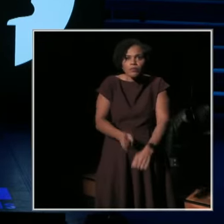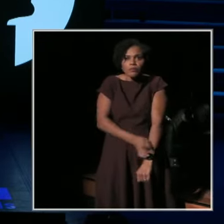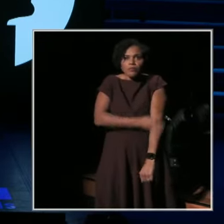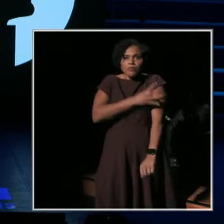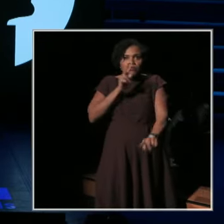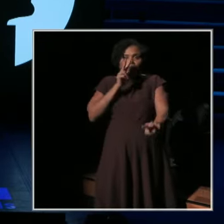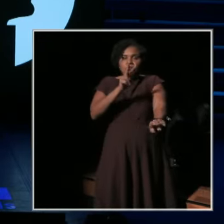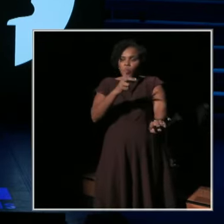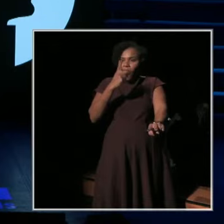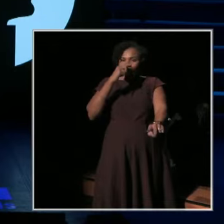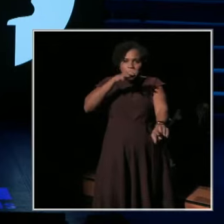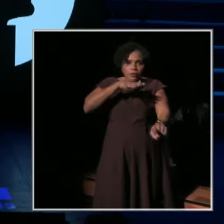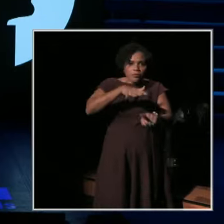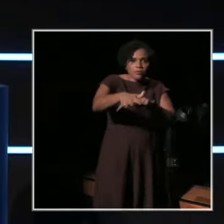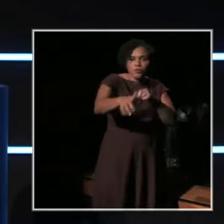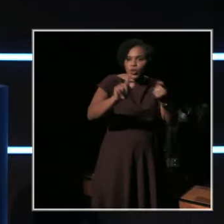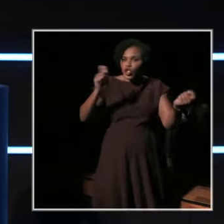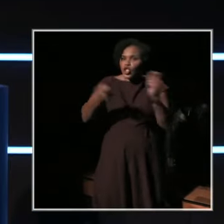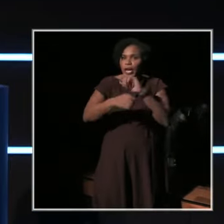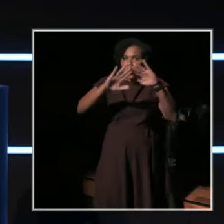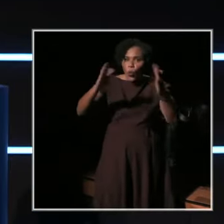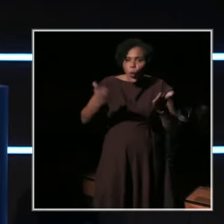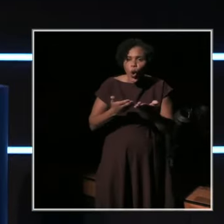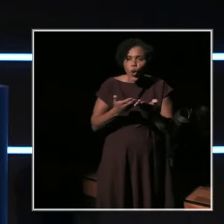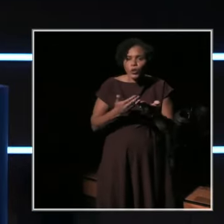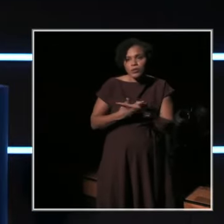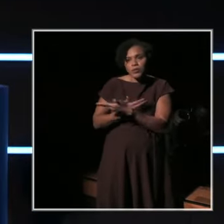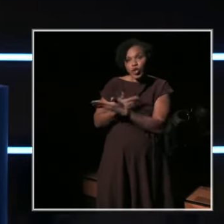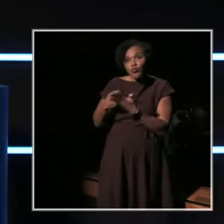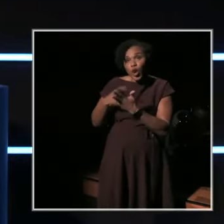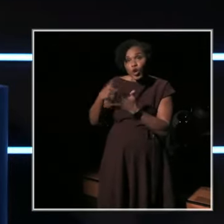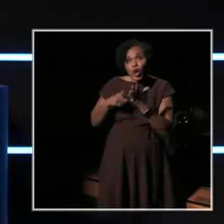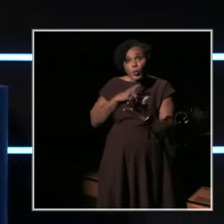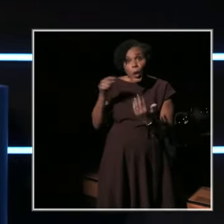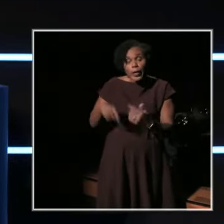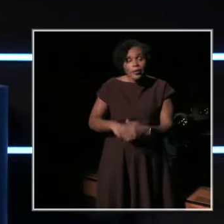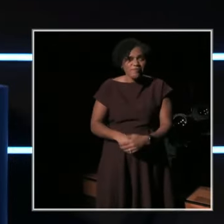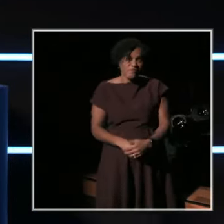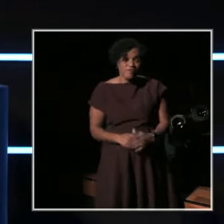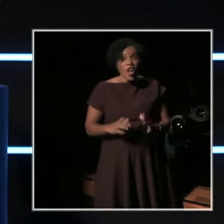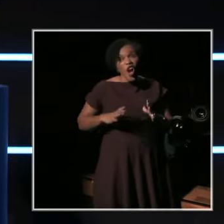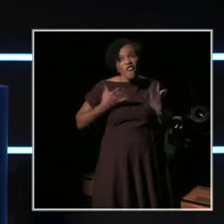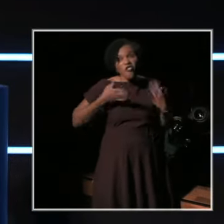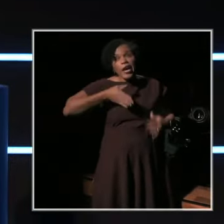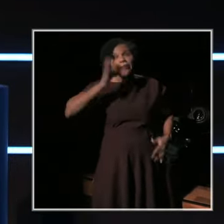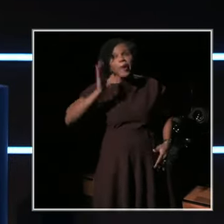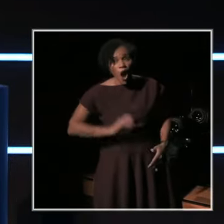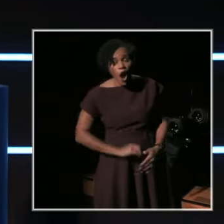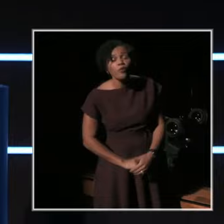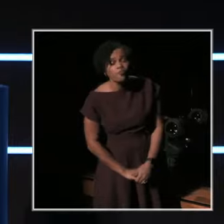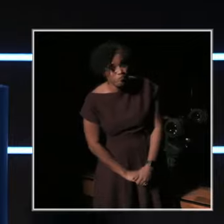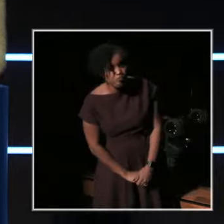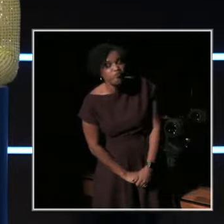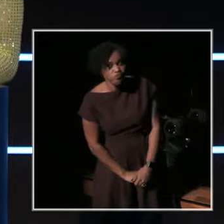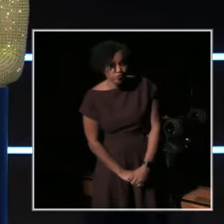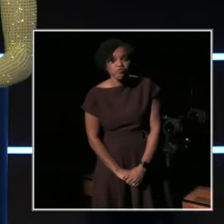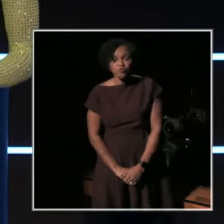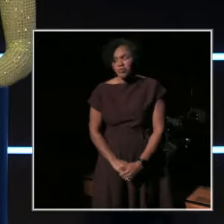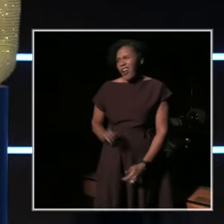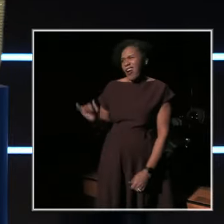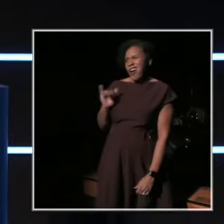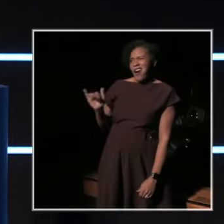world. And Rosie, because, you know... Free bar. Exactly. Exactly. Same here, mate.